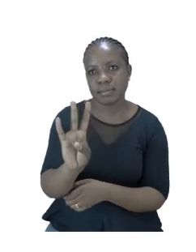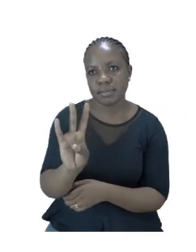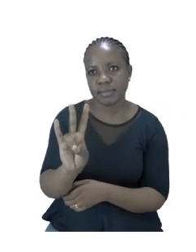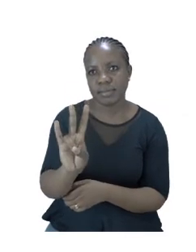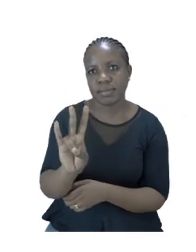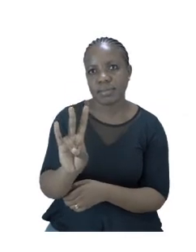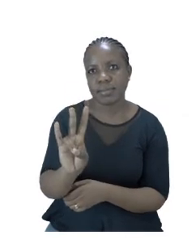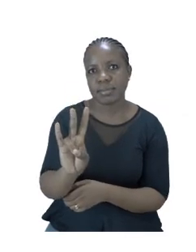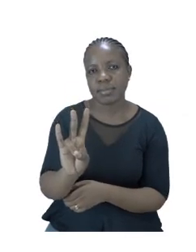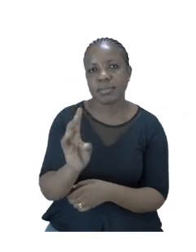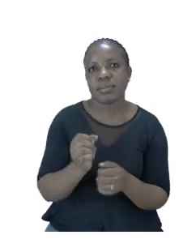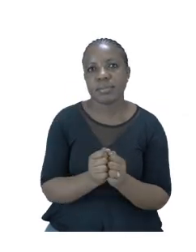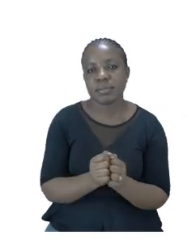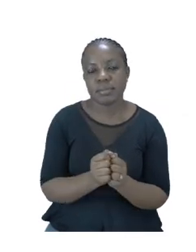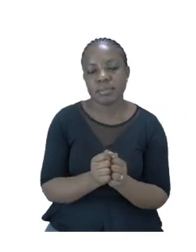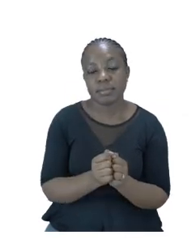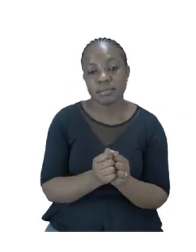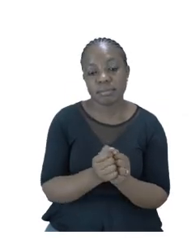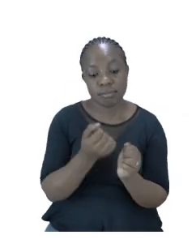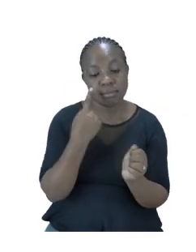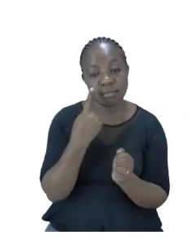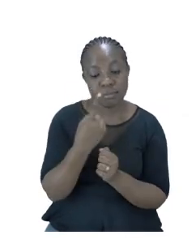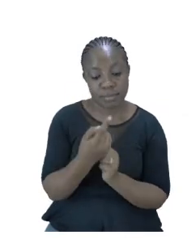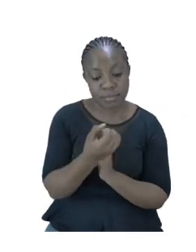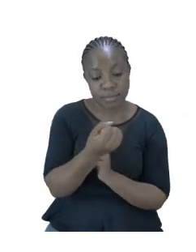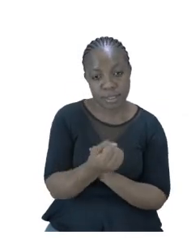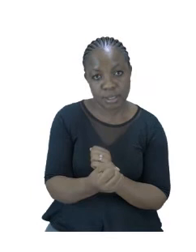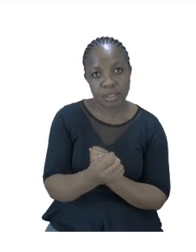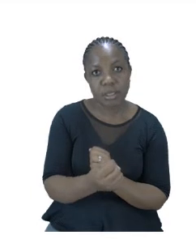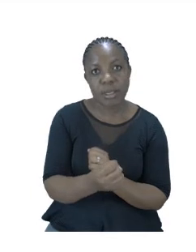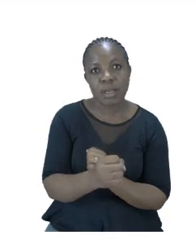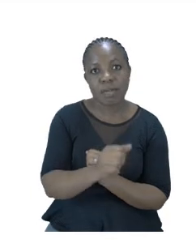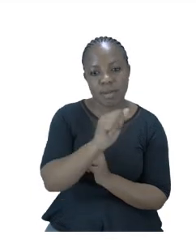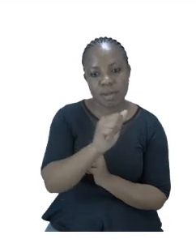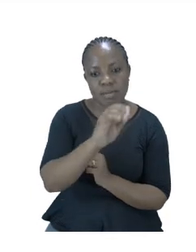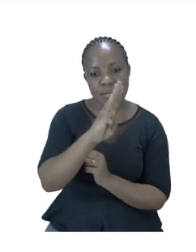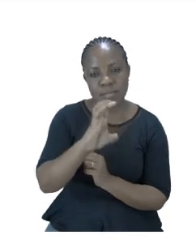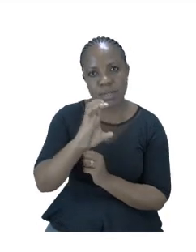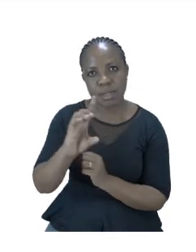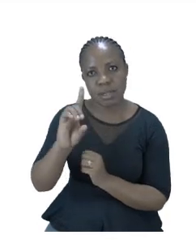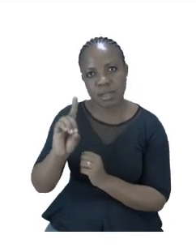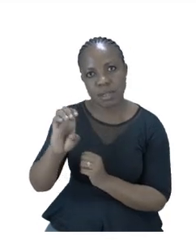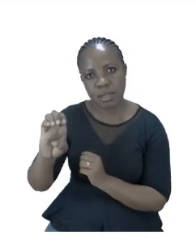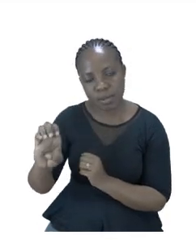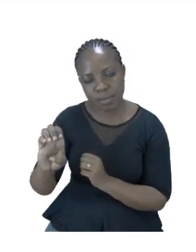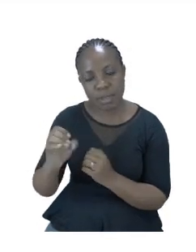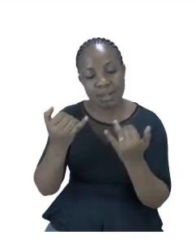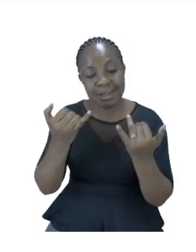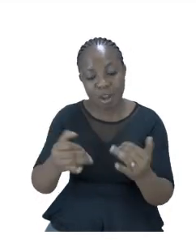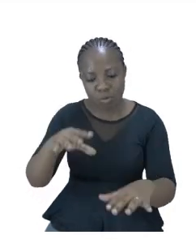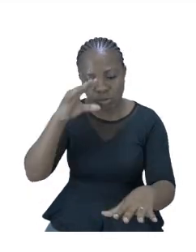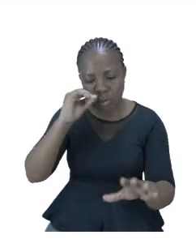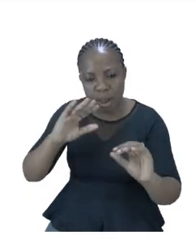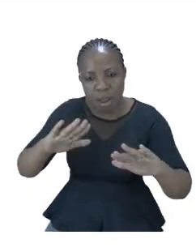On page 17, you can see that we have the letters of the alphabet. We are going to learn how to trace